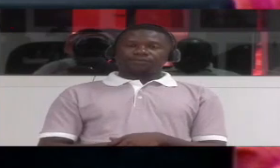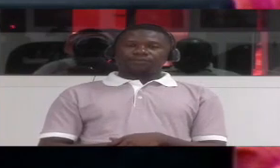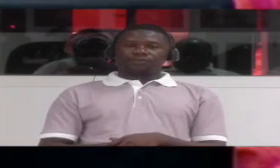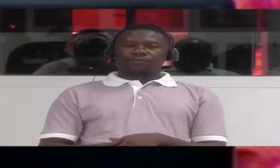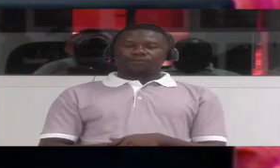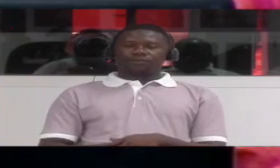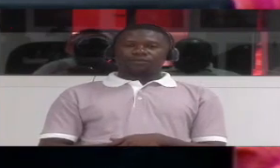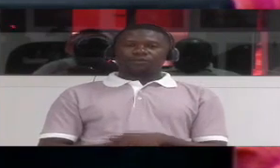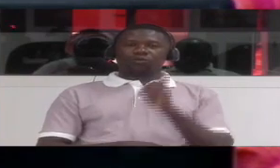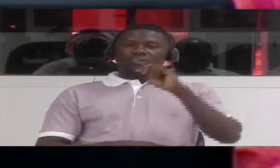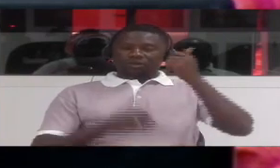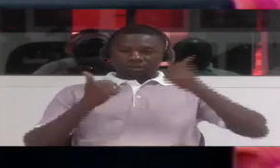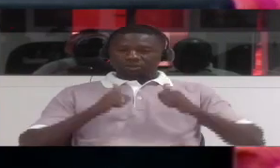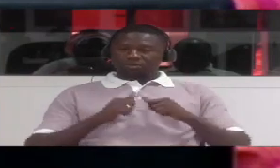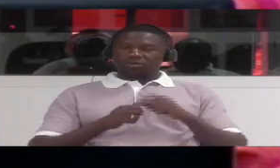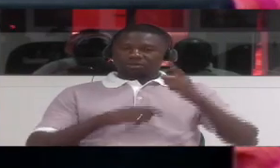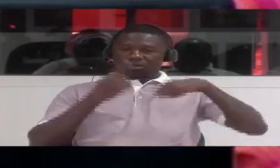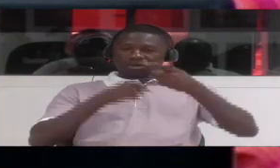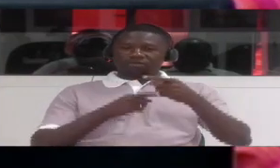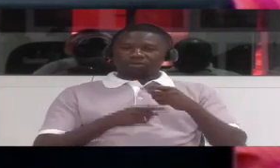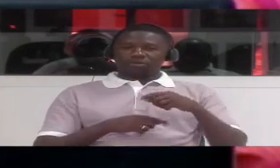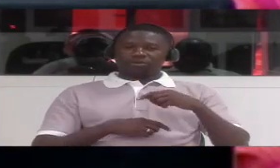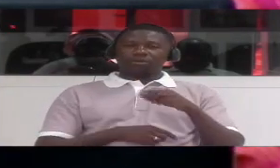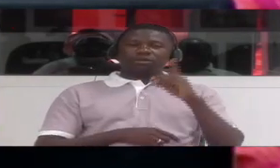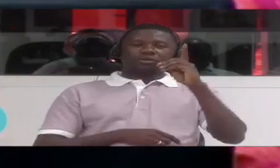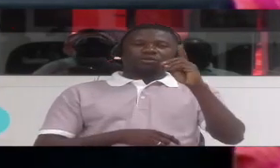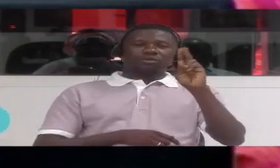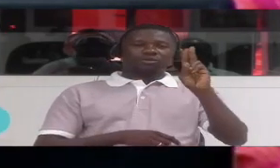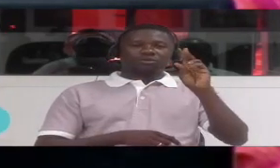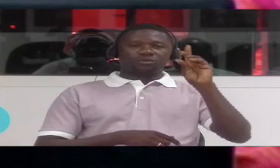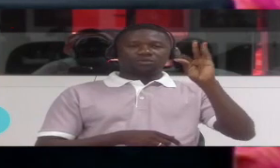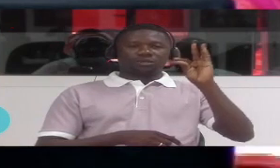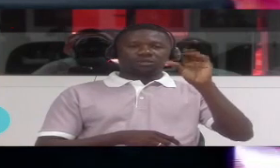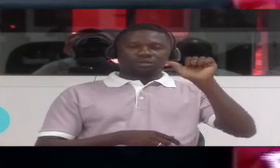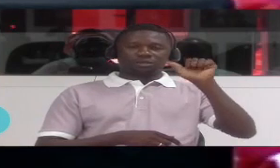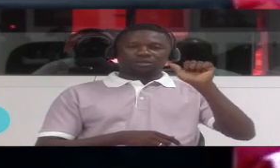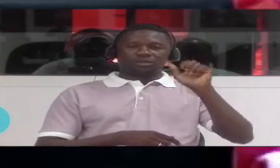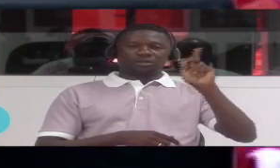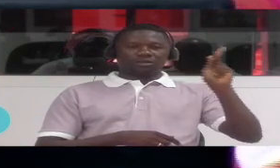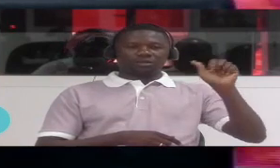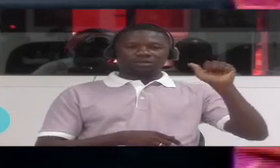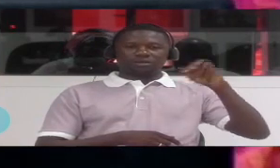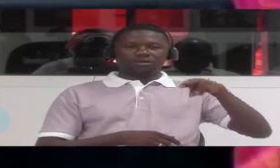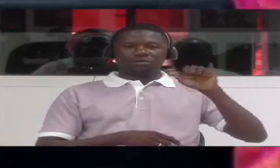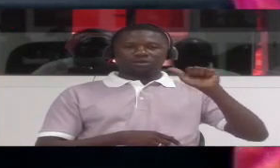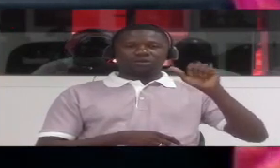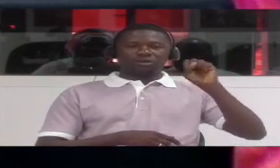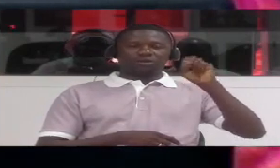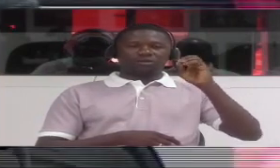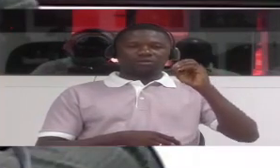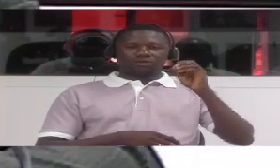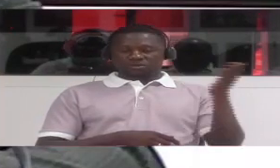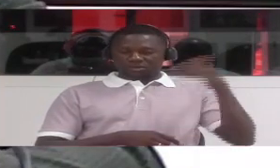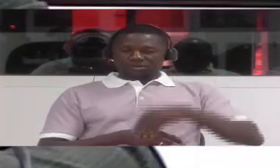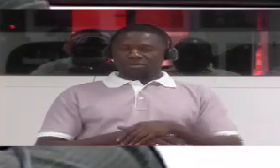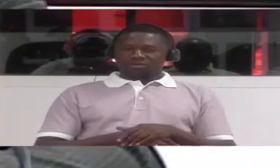So what happened after Mrs. Duto Kamasa arrived? Yeah, so. Nothing was said to her at the